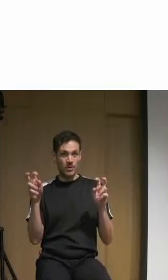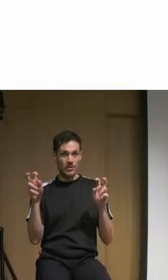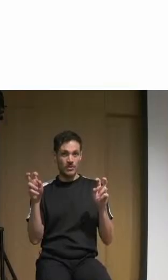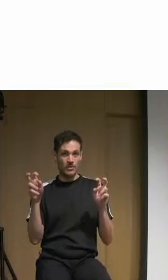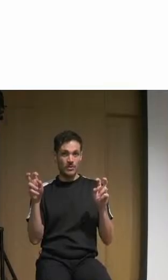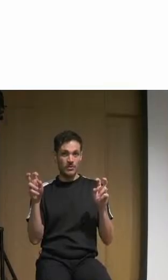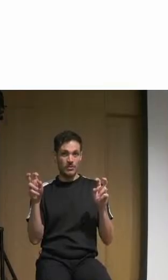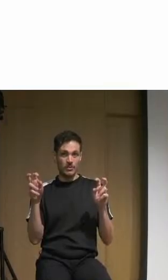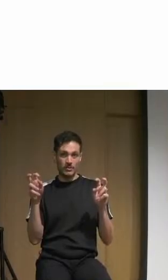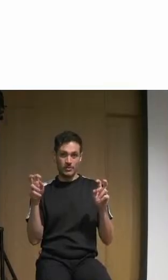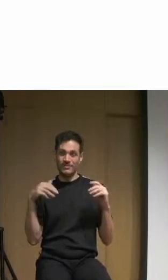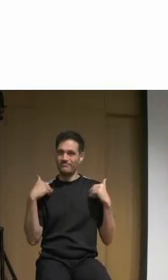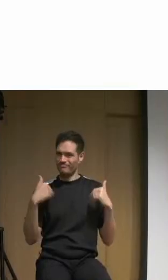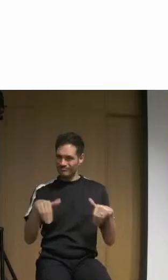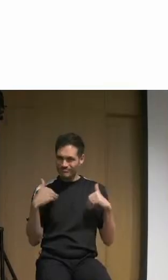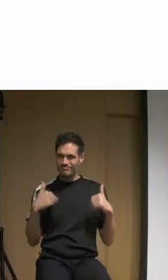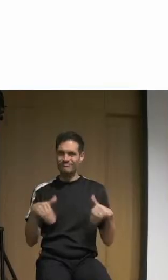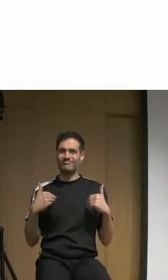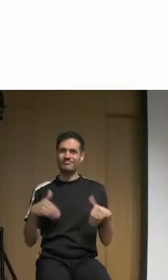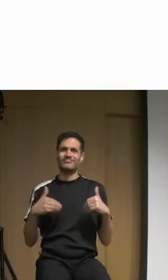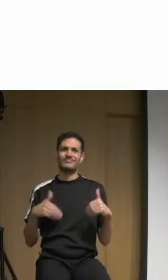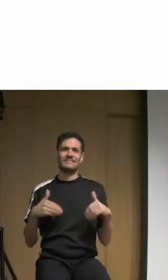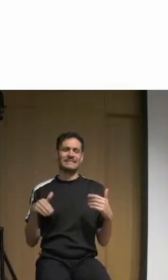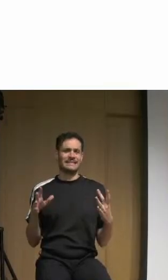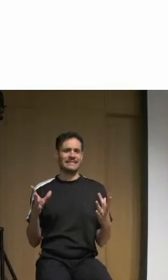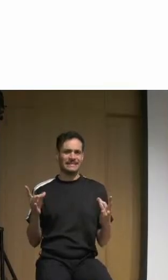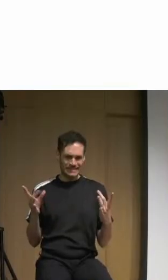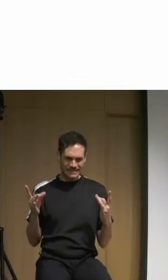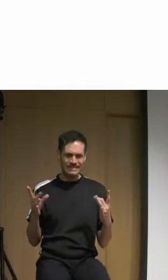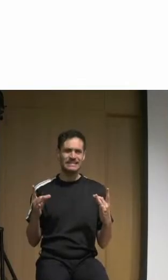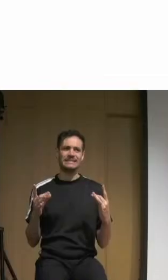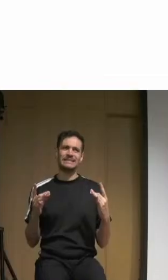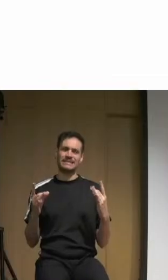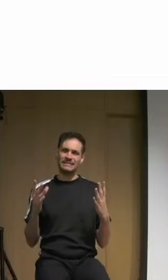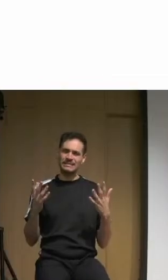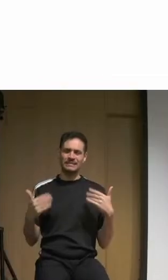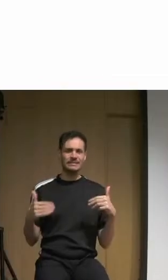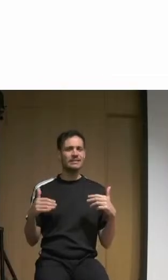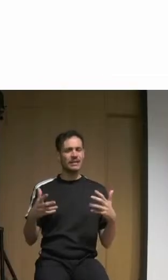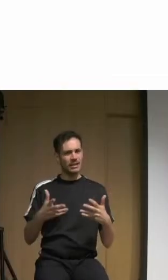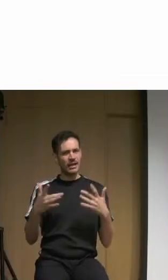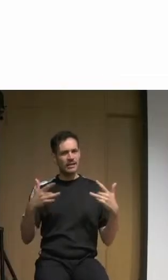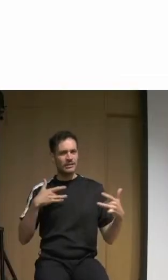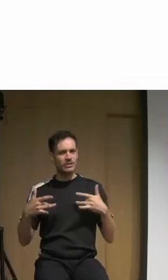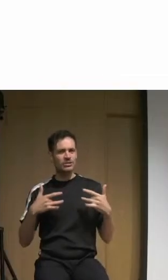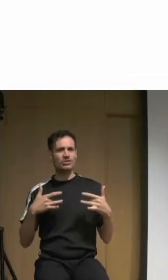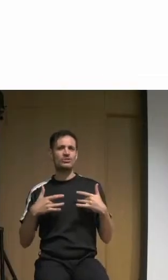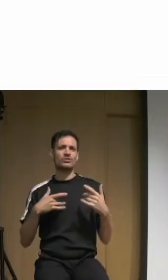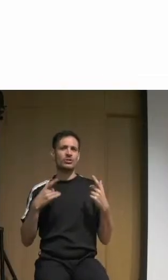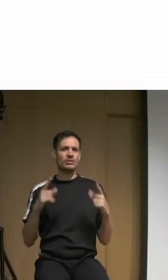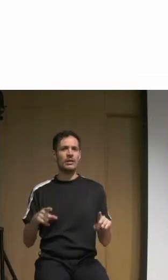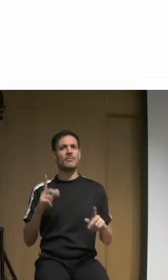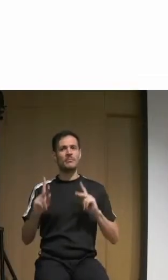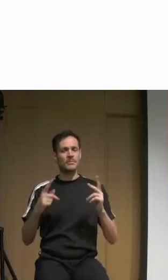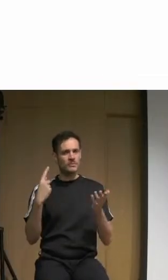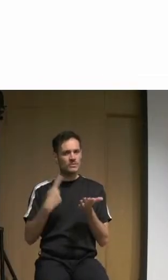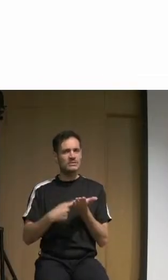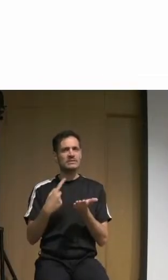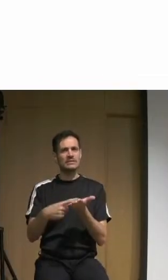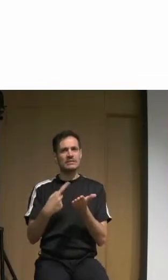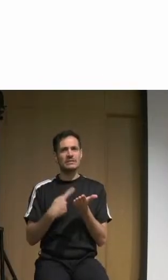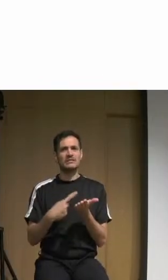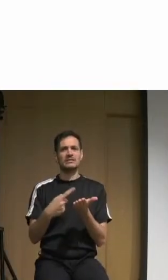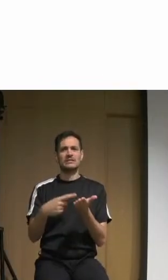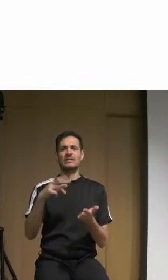like hotly contested and like top of mind concerns when people talk about reparations, for me, I